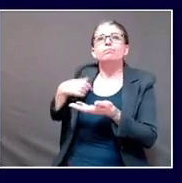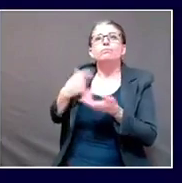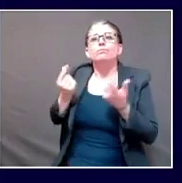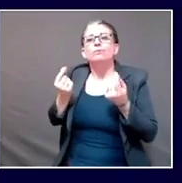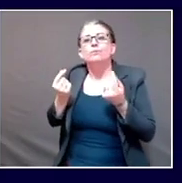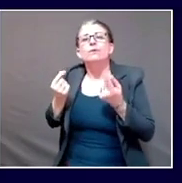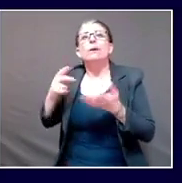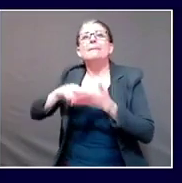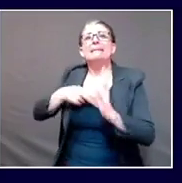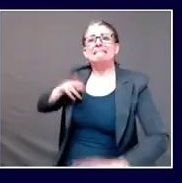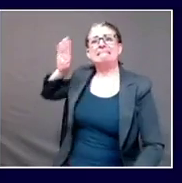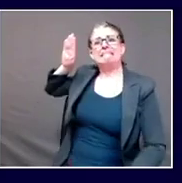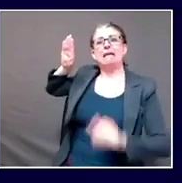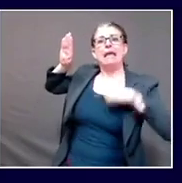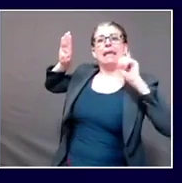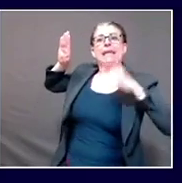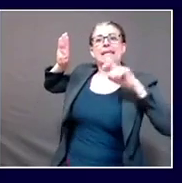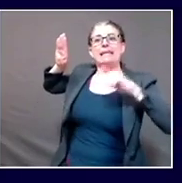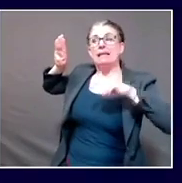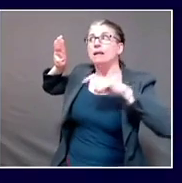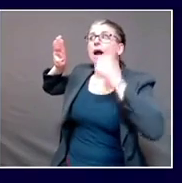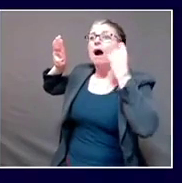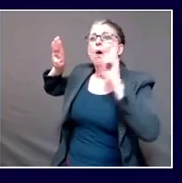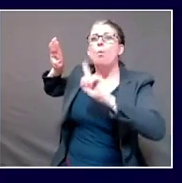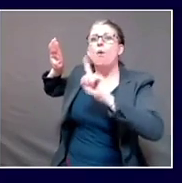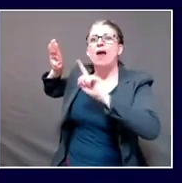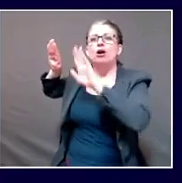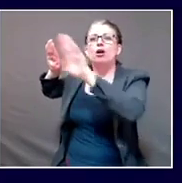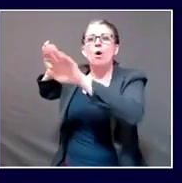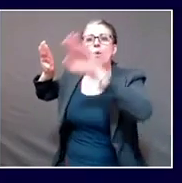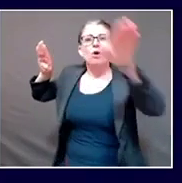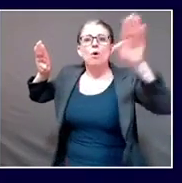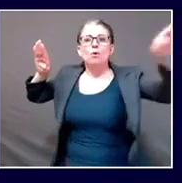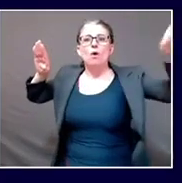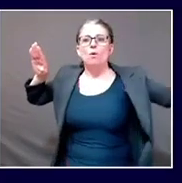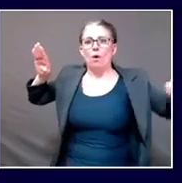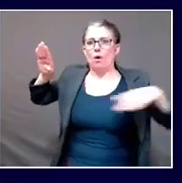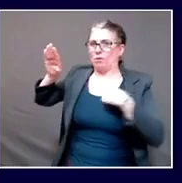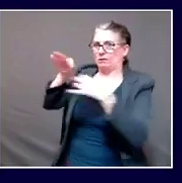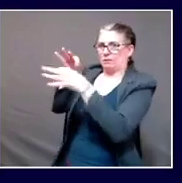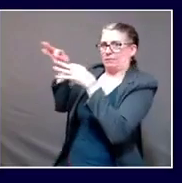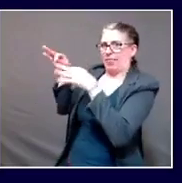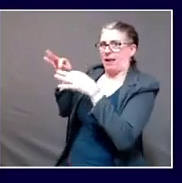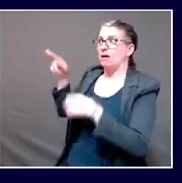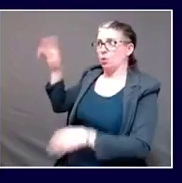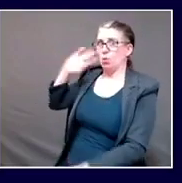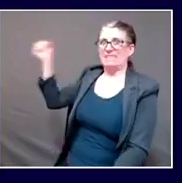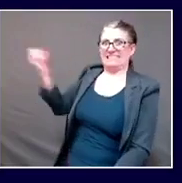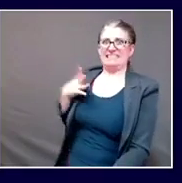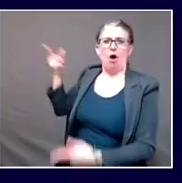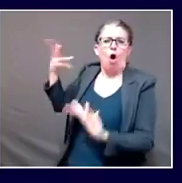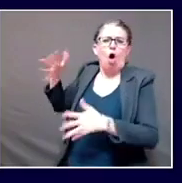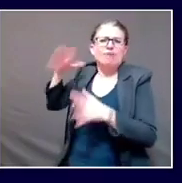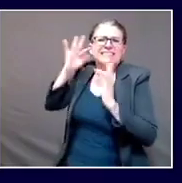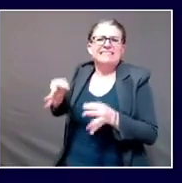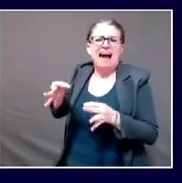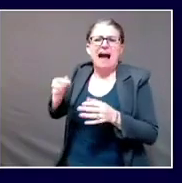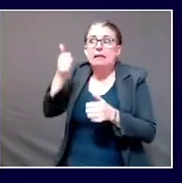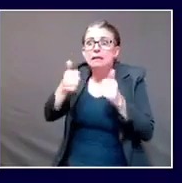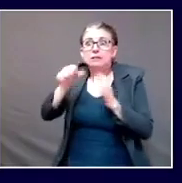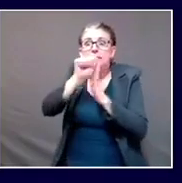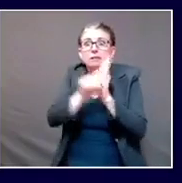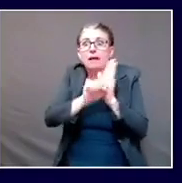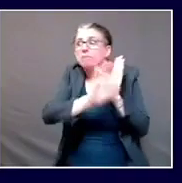about telling our colleagues at Operation Warp Speed where to send the doses of vaccine to. Just a few quick numbers.